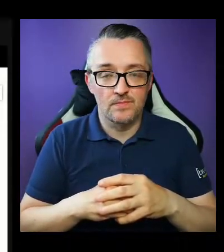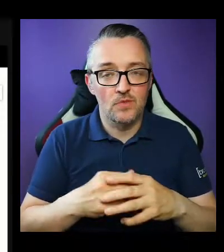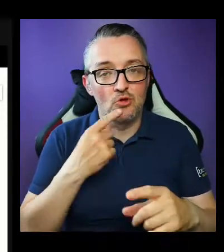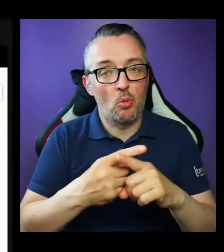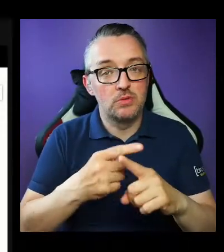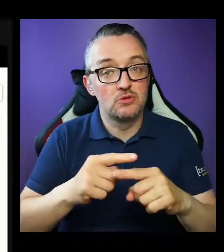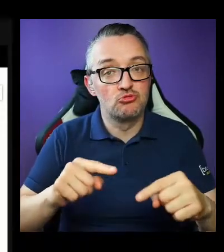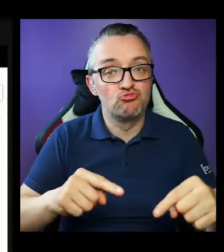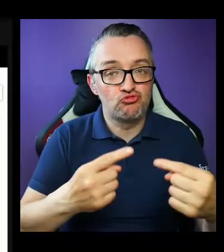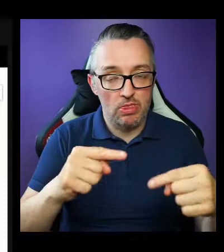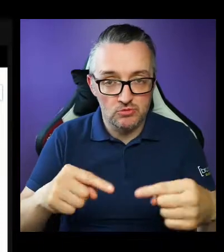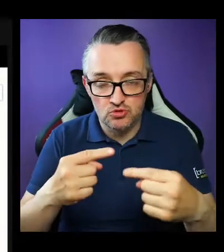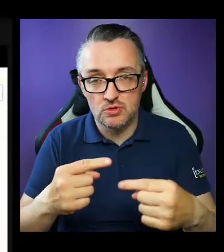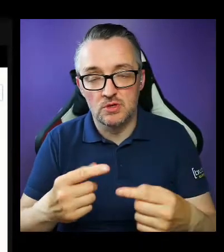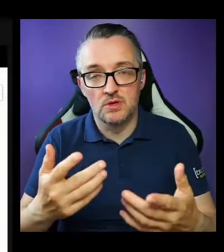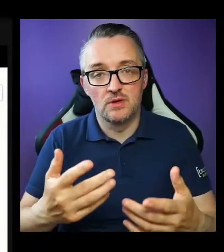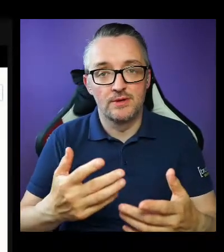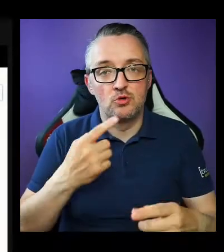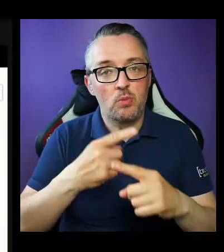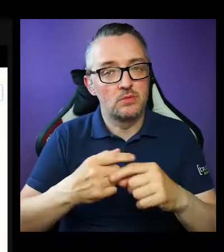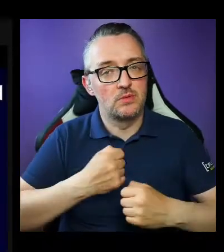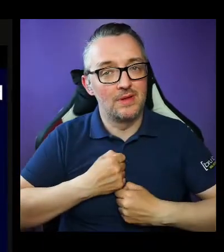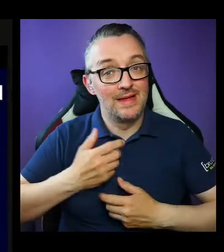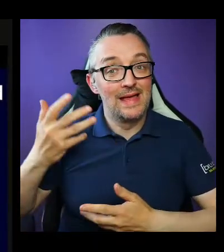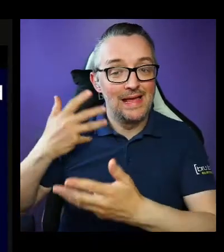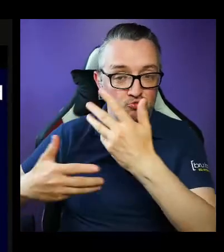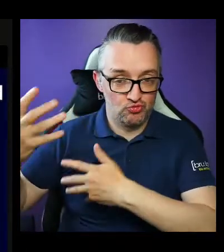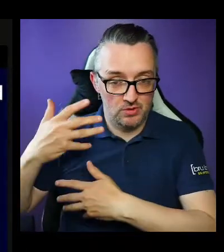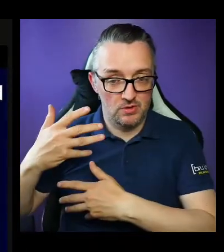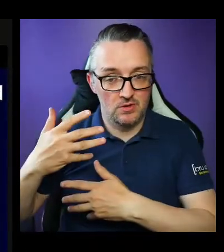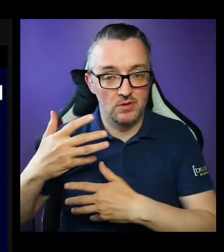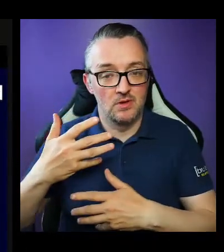challenges and our history, I want to jump in